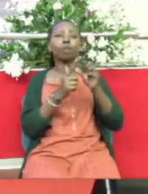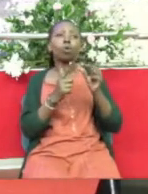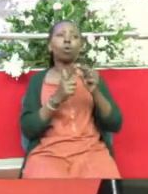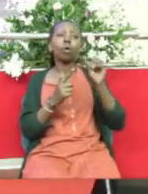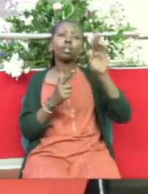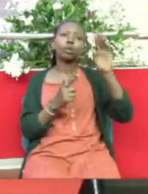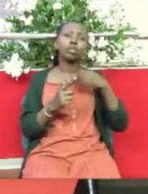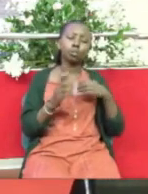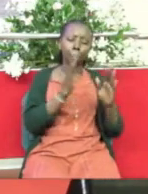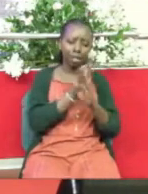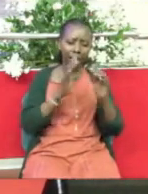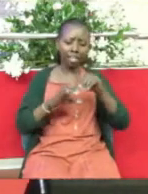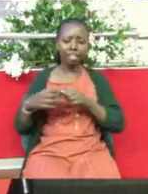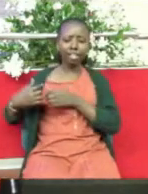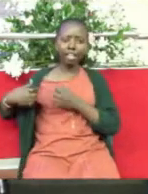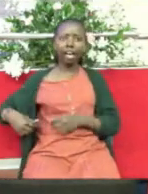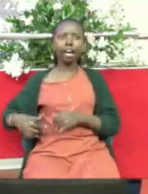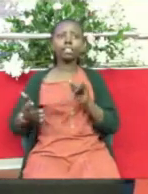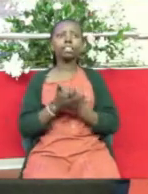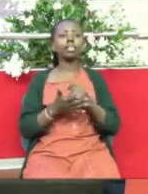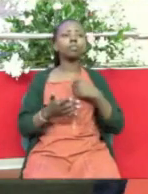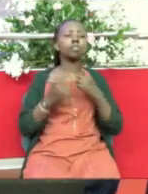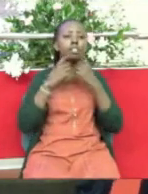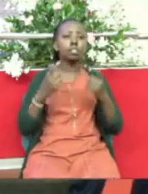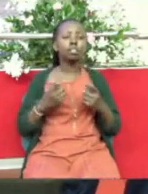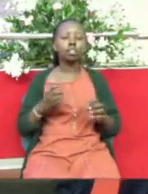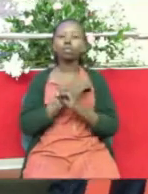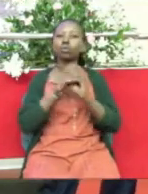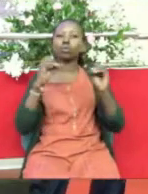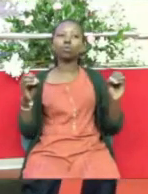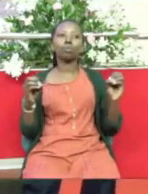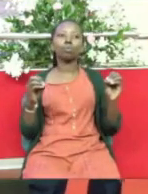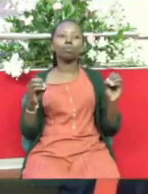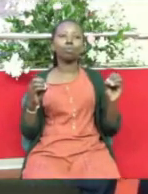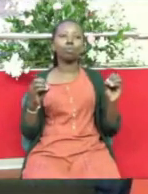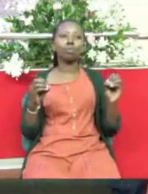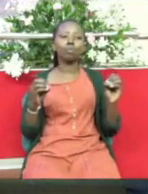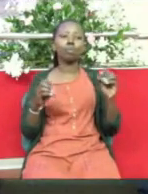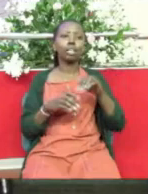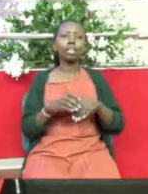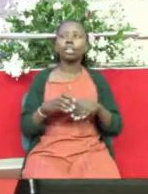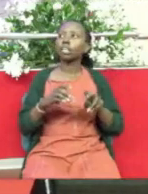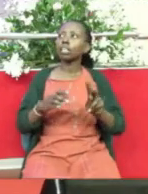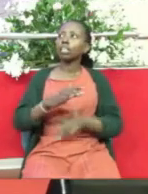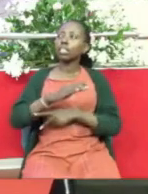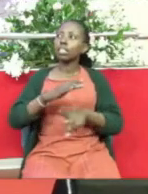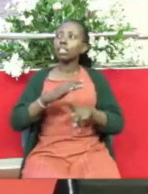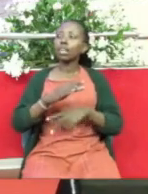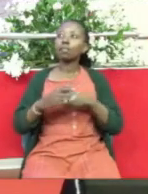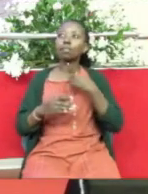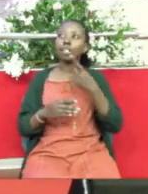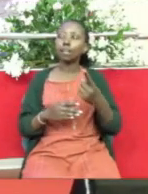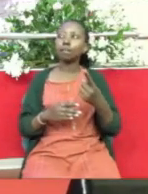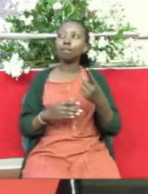that I may not sin against neno you. Lako nilimeficha kwenye moyo wangu ili nisitende dhambi. Still in Psalms 119, verse 105, the Bible